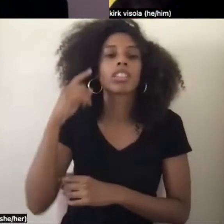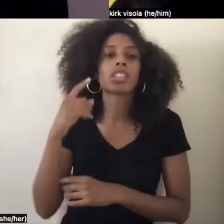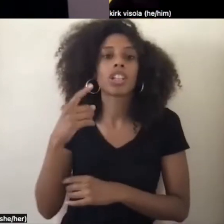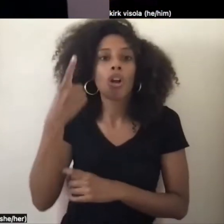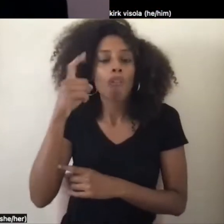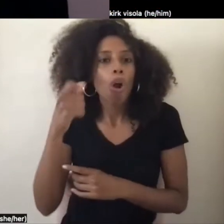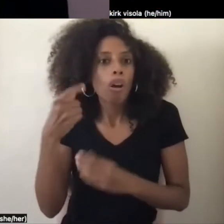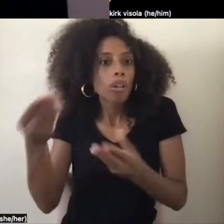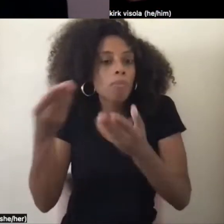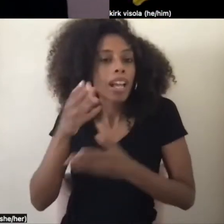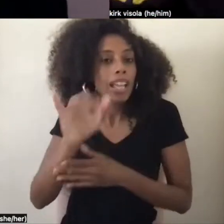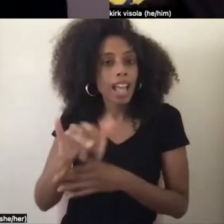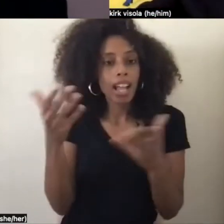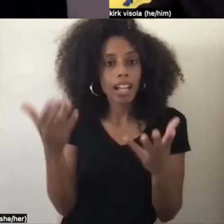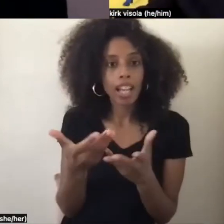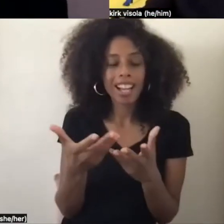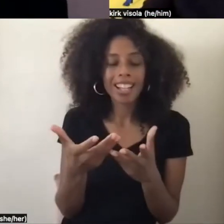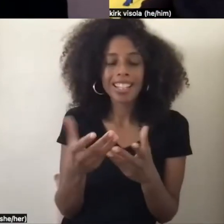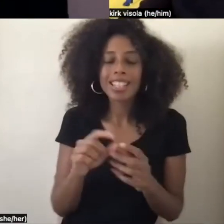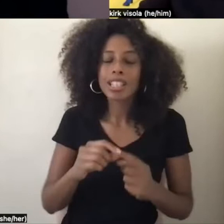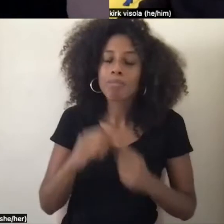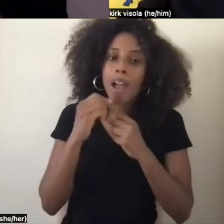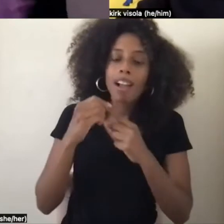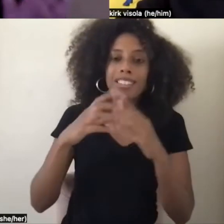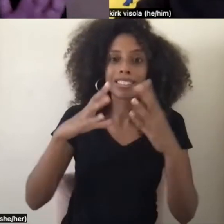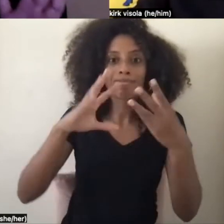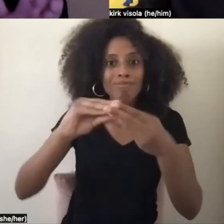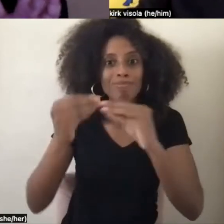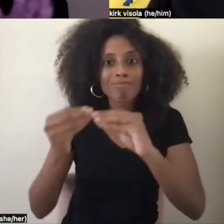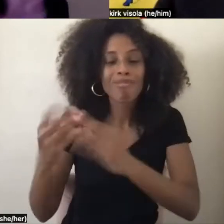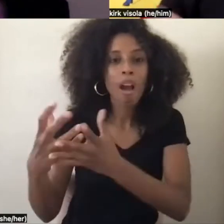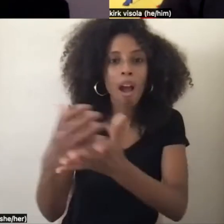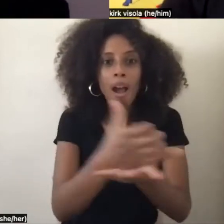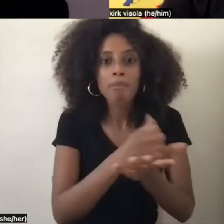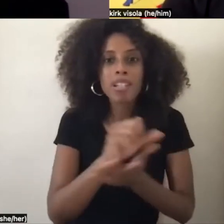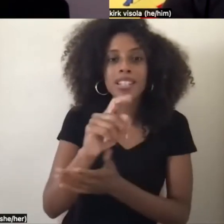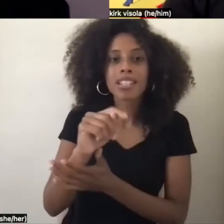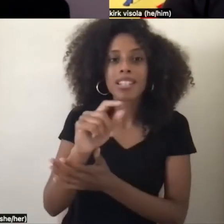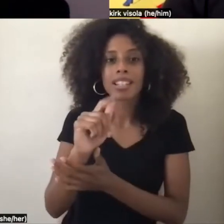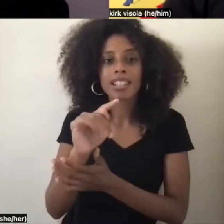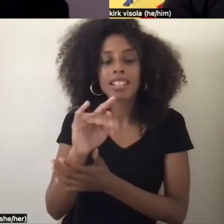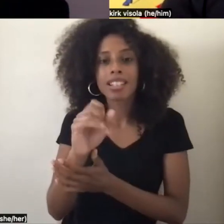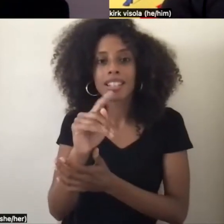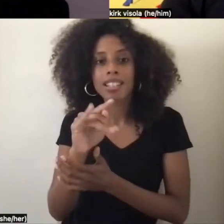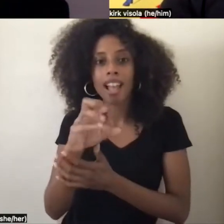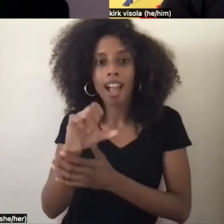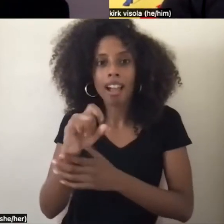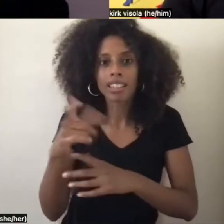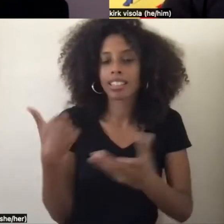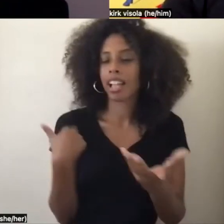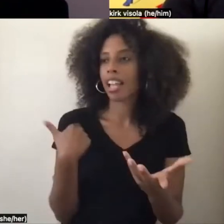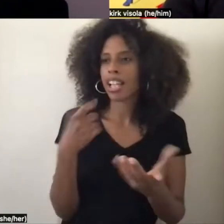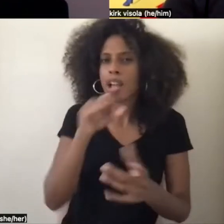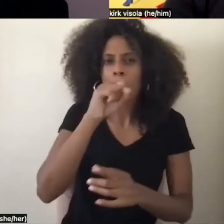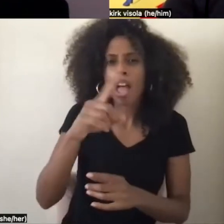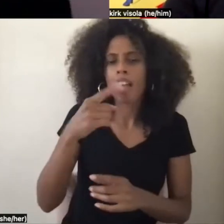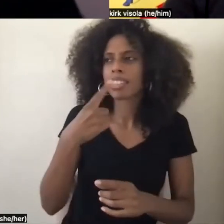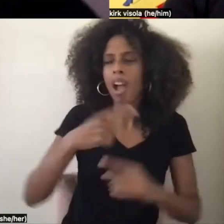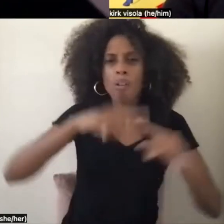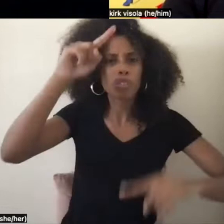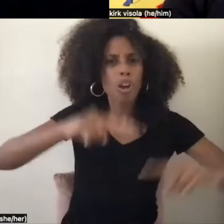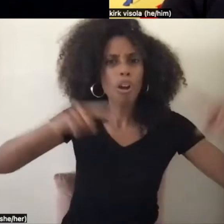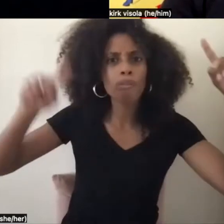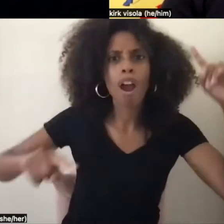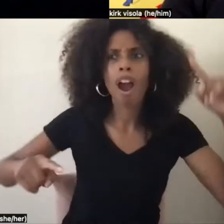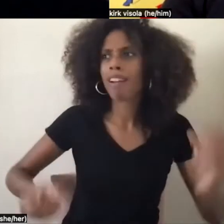because people who are the majority of that field would love to say, oh no, we're diverse. We have hella people. The